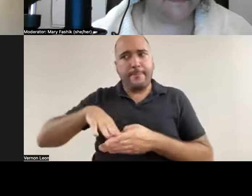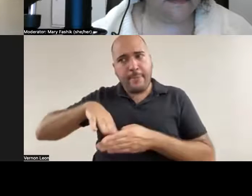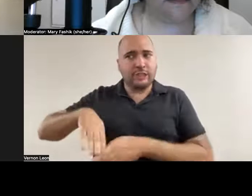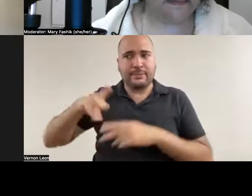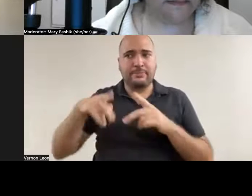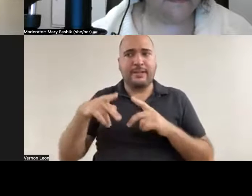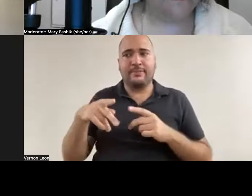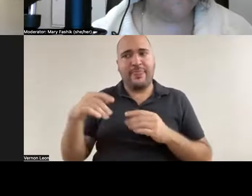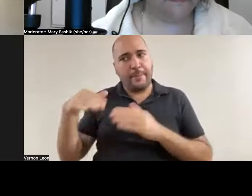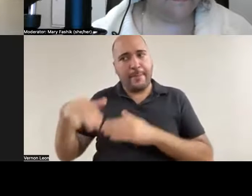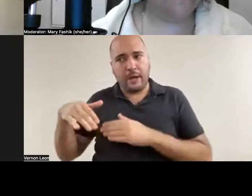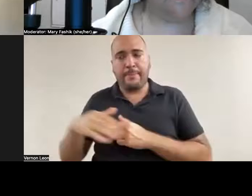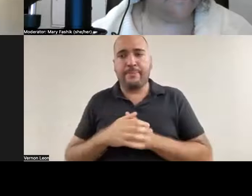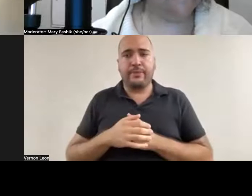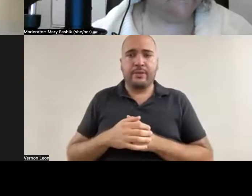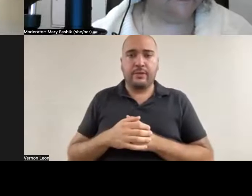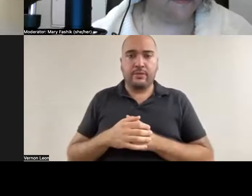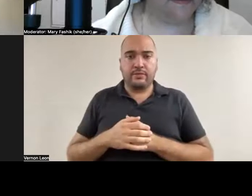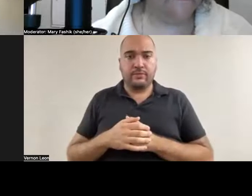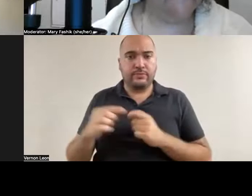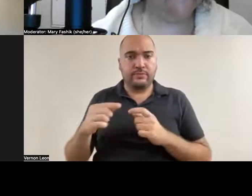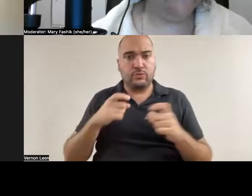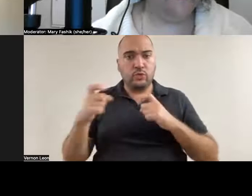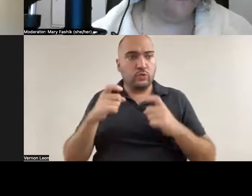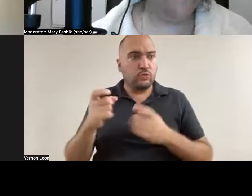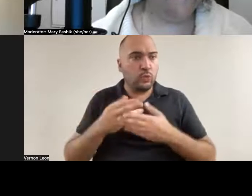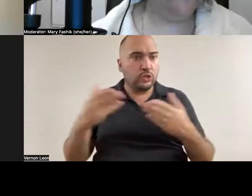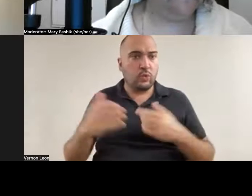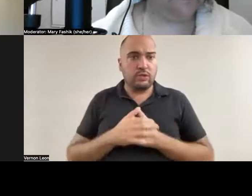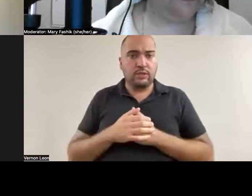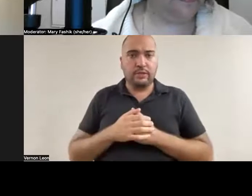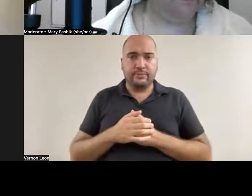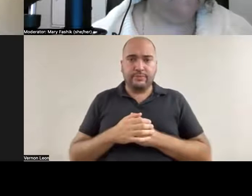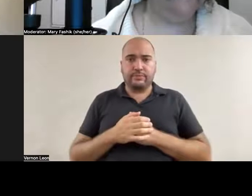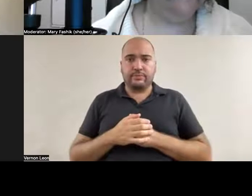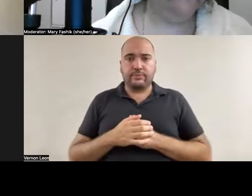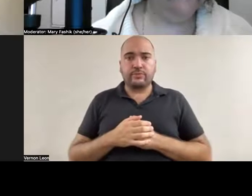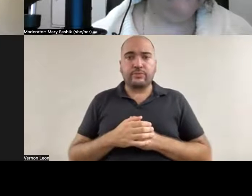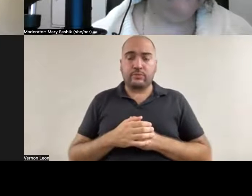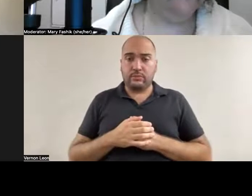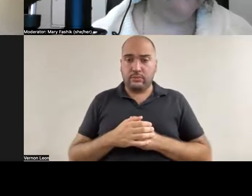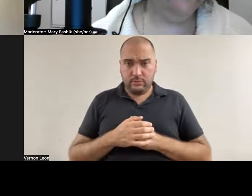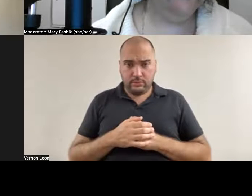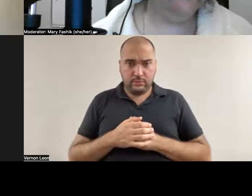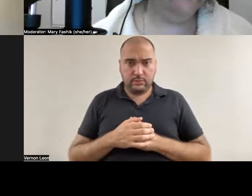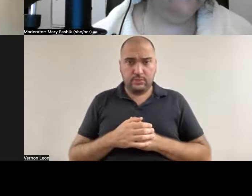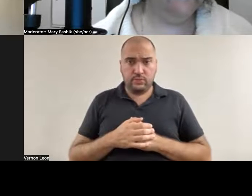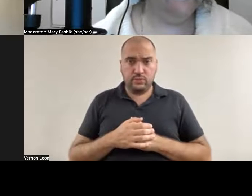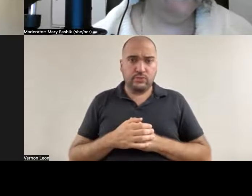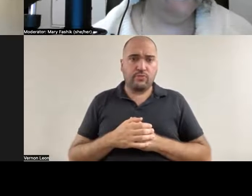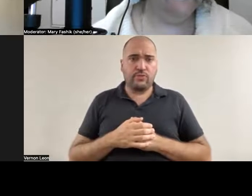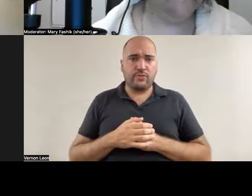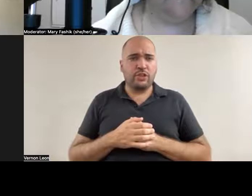of the ladder. They control resources, and there is not